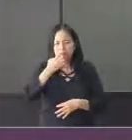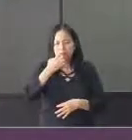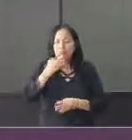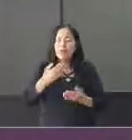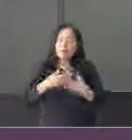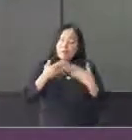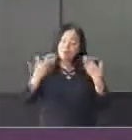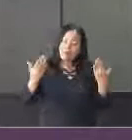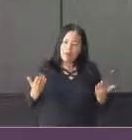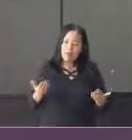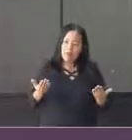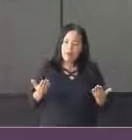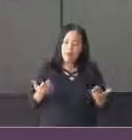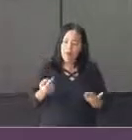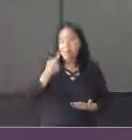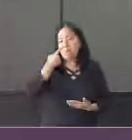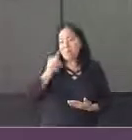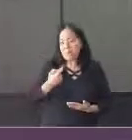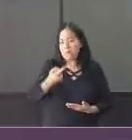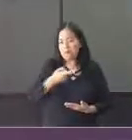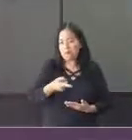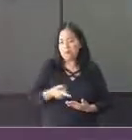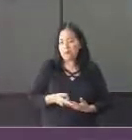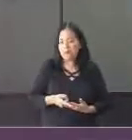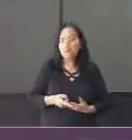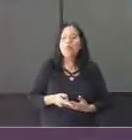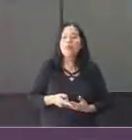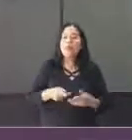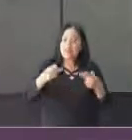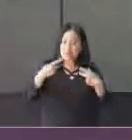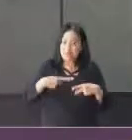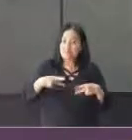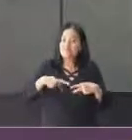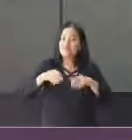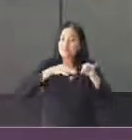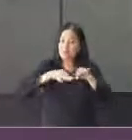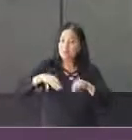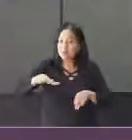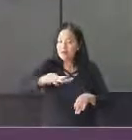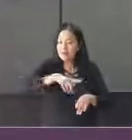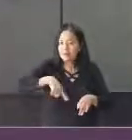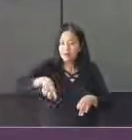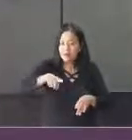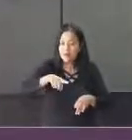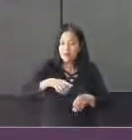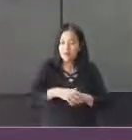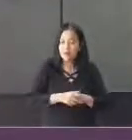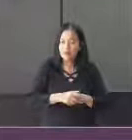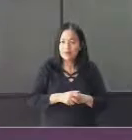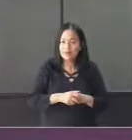work very hard, and therefore the